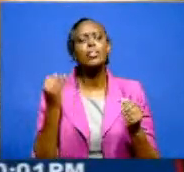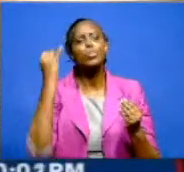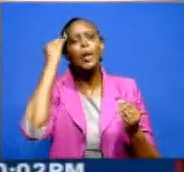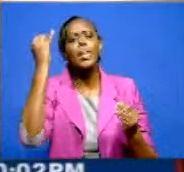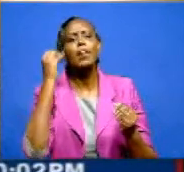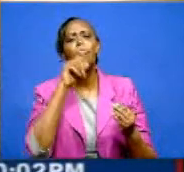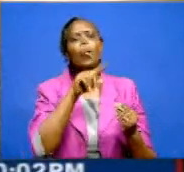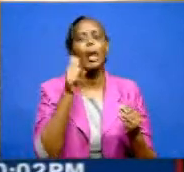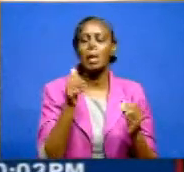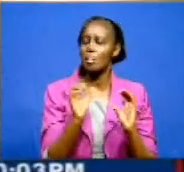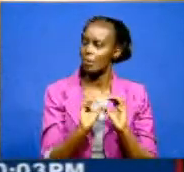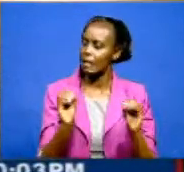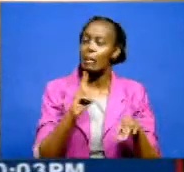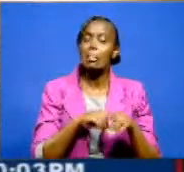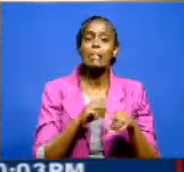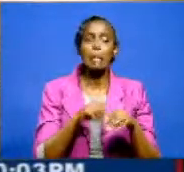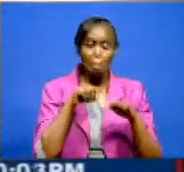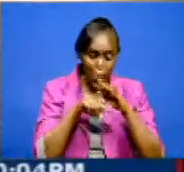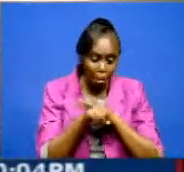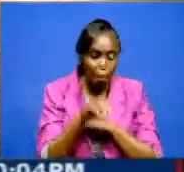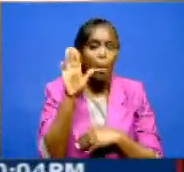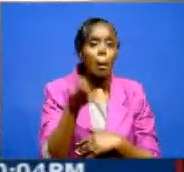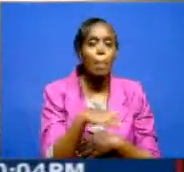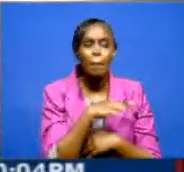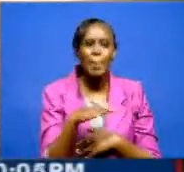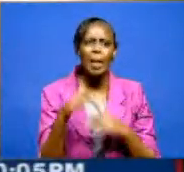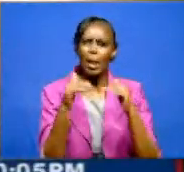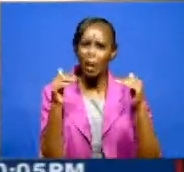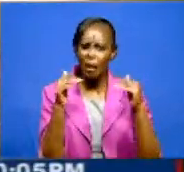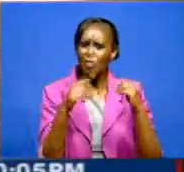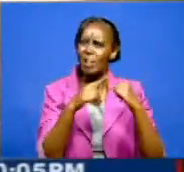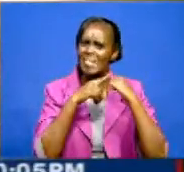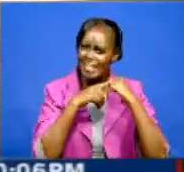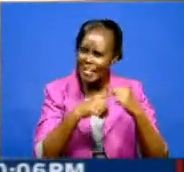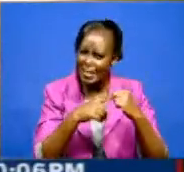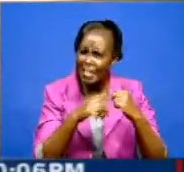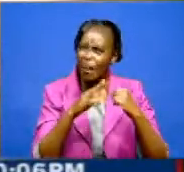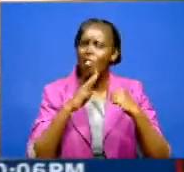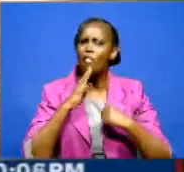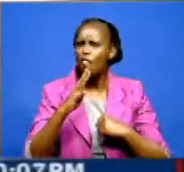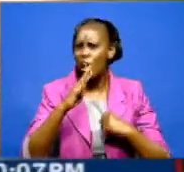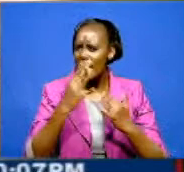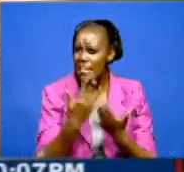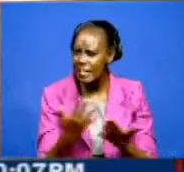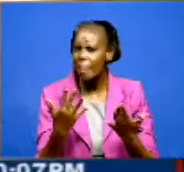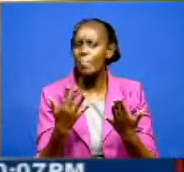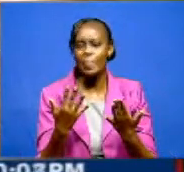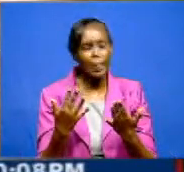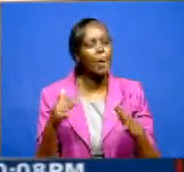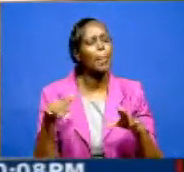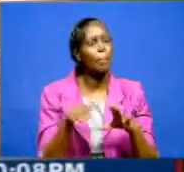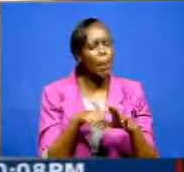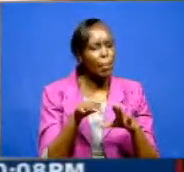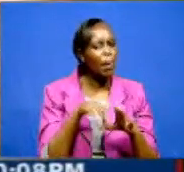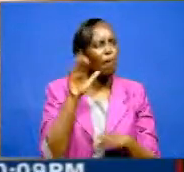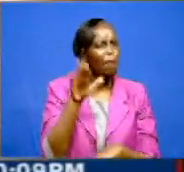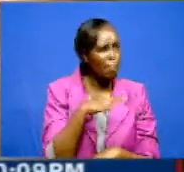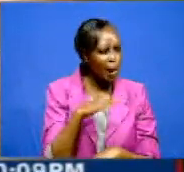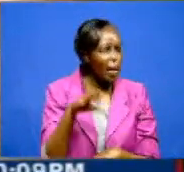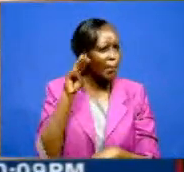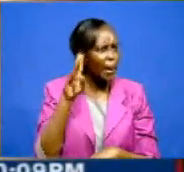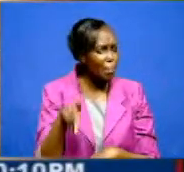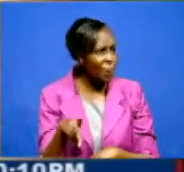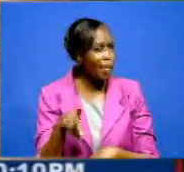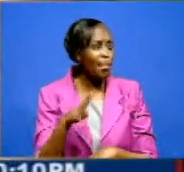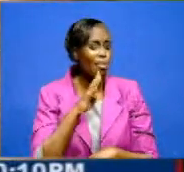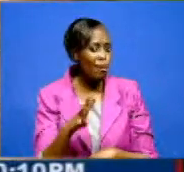one another. When you increase parliament to the level of 600 or 400 and something members of parliament, honestly, Mr. Speaker, you